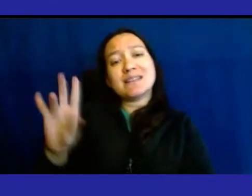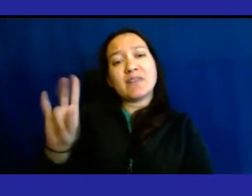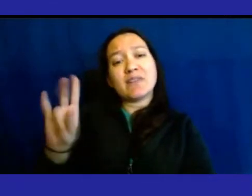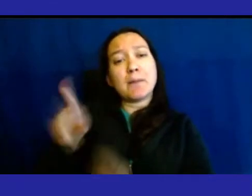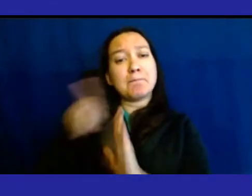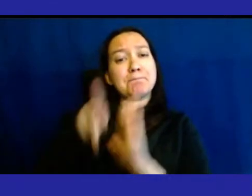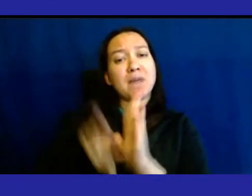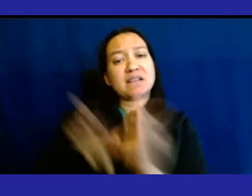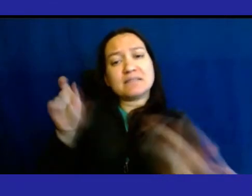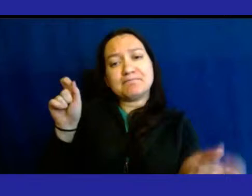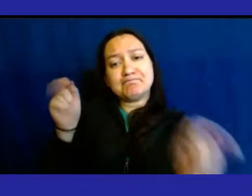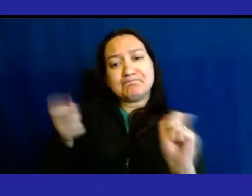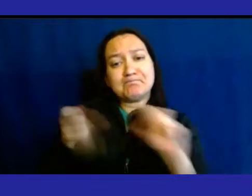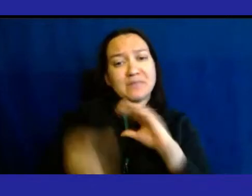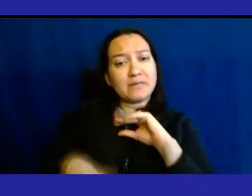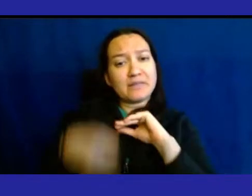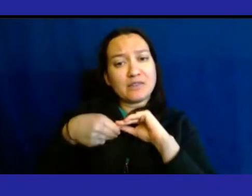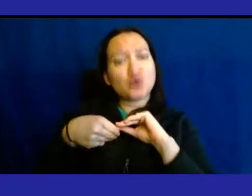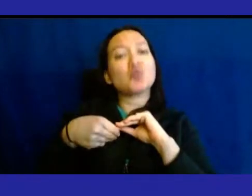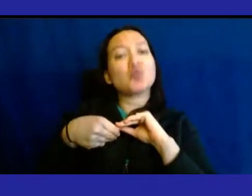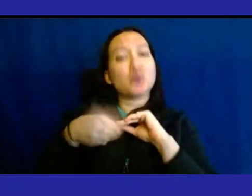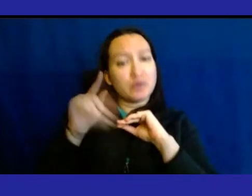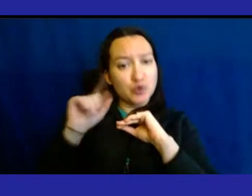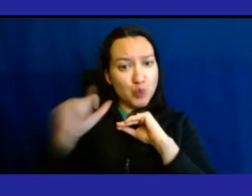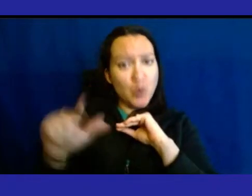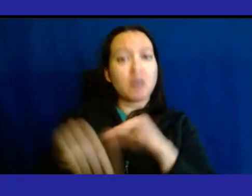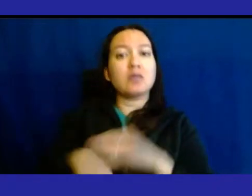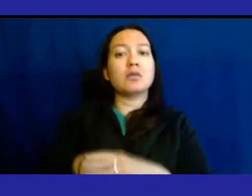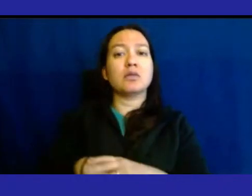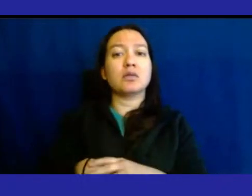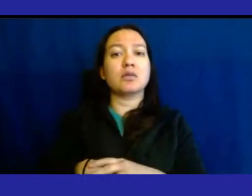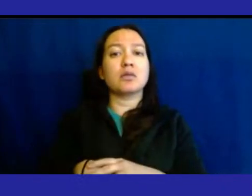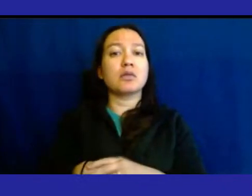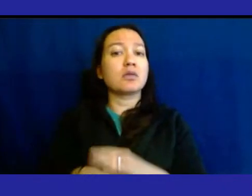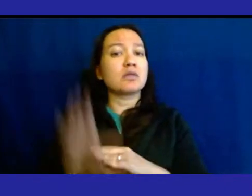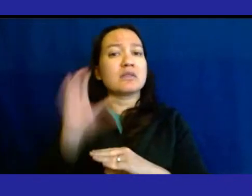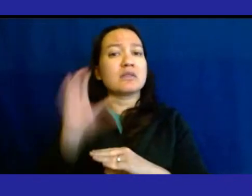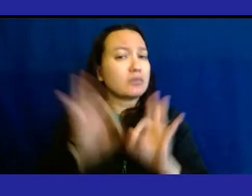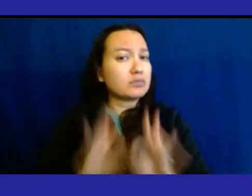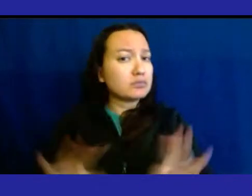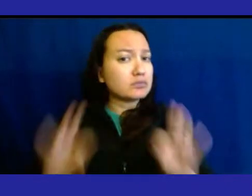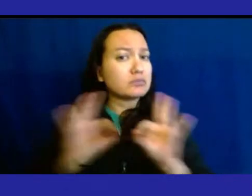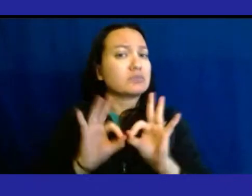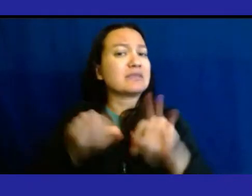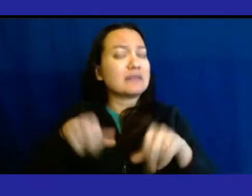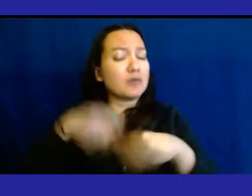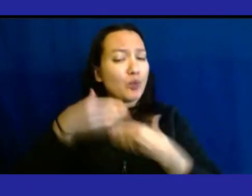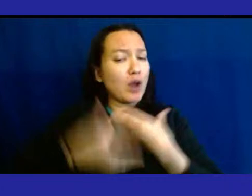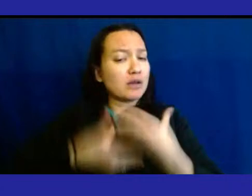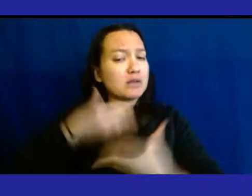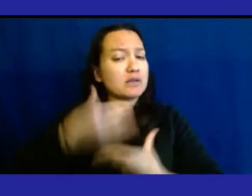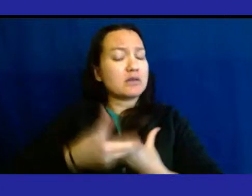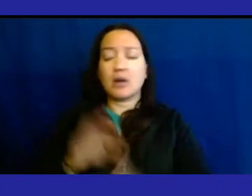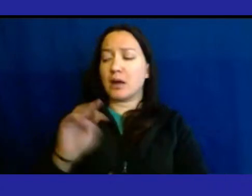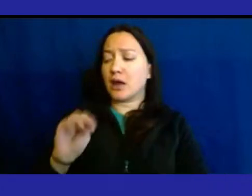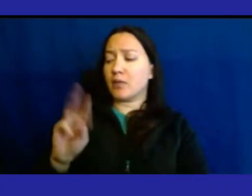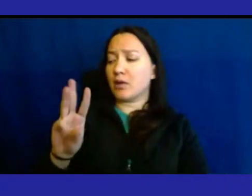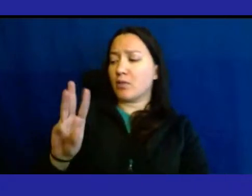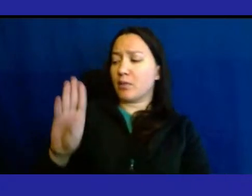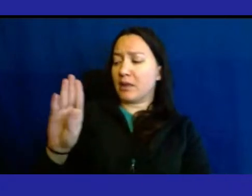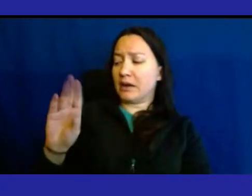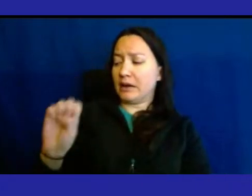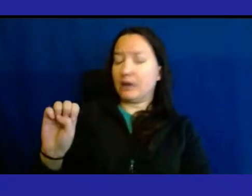to add additional tools. So those additional tools are really important in our process. They really give MWBEs a